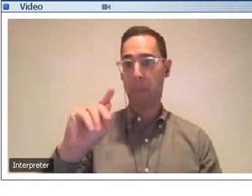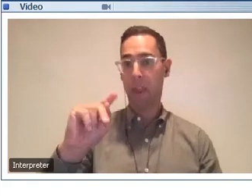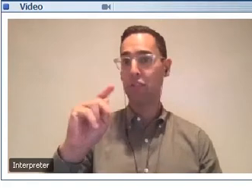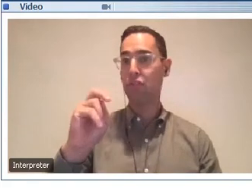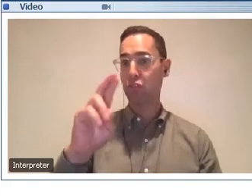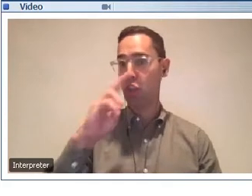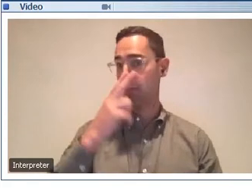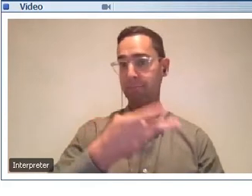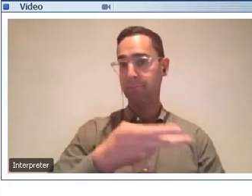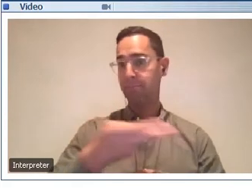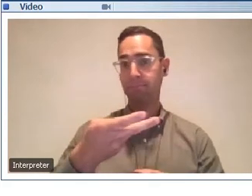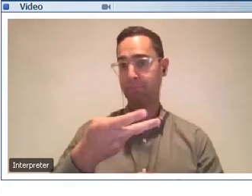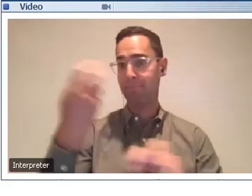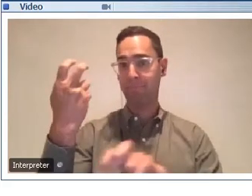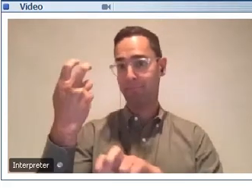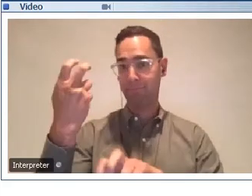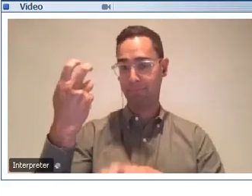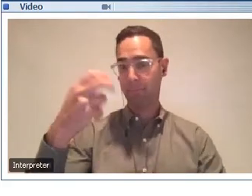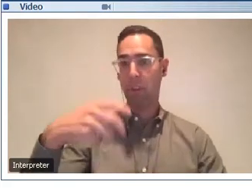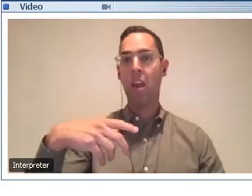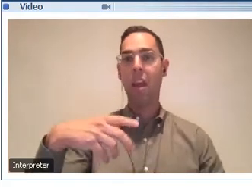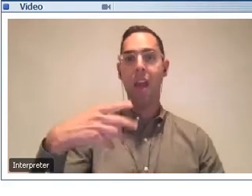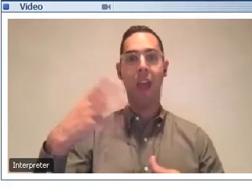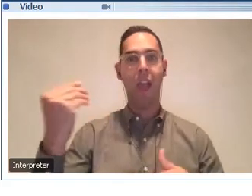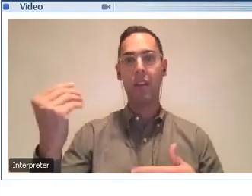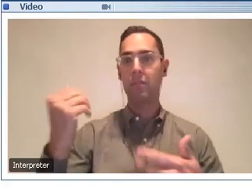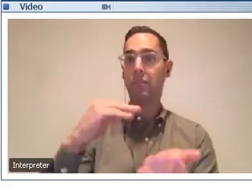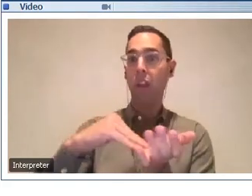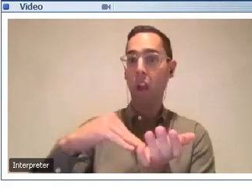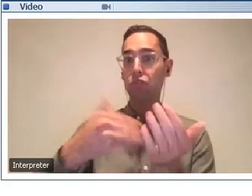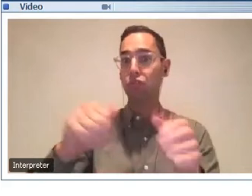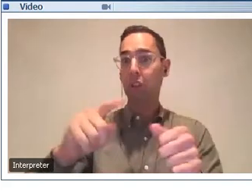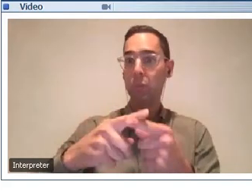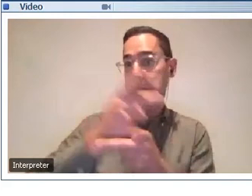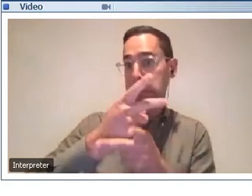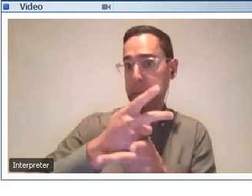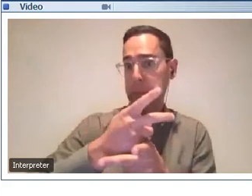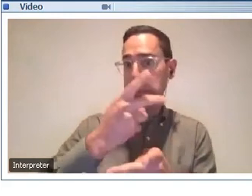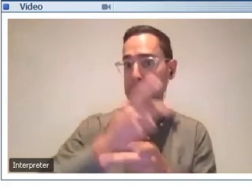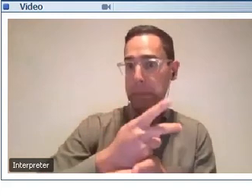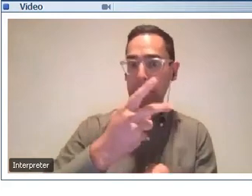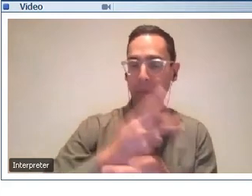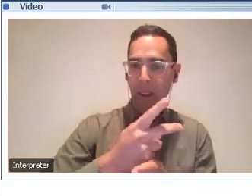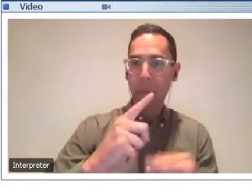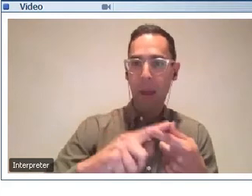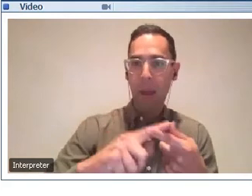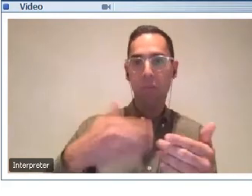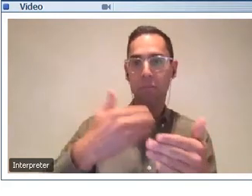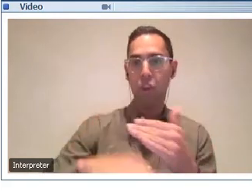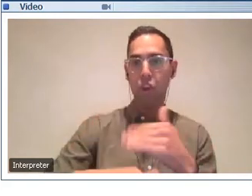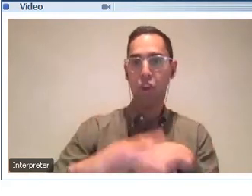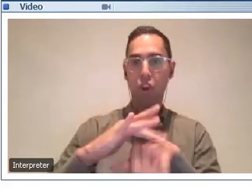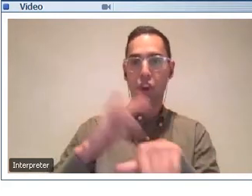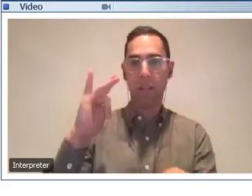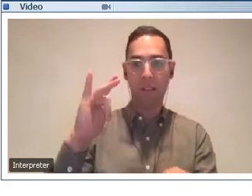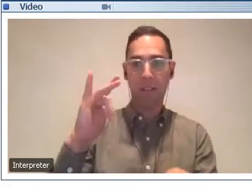born 3 months early and weighed just over 3 pounds with an extended stay in the neonatal